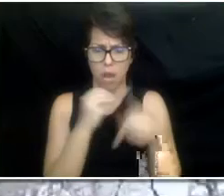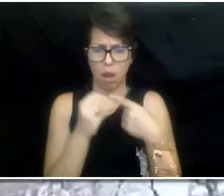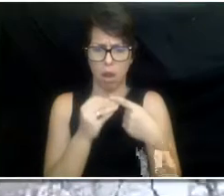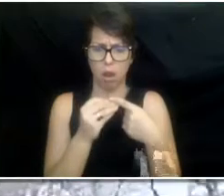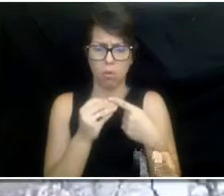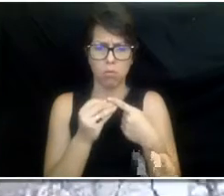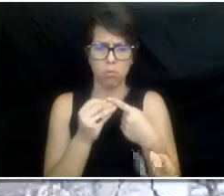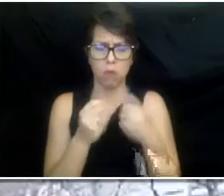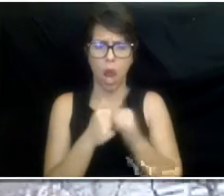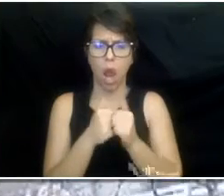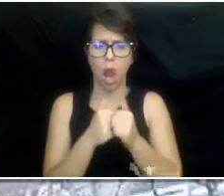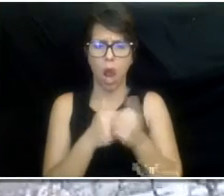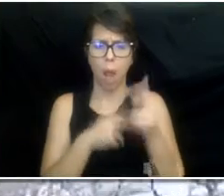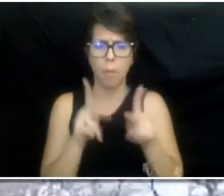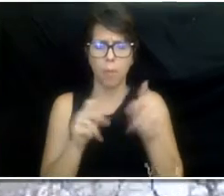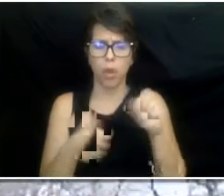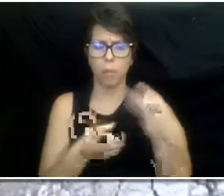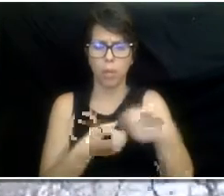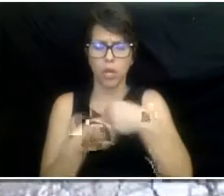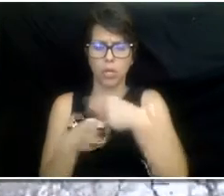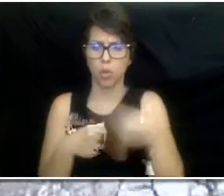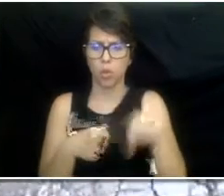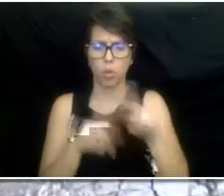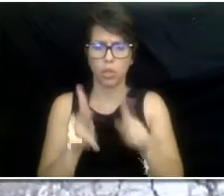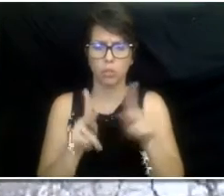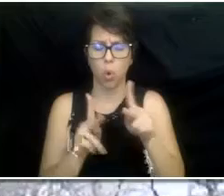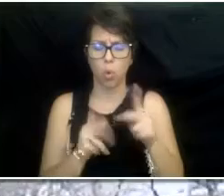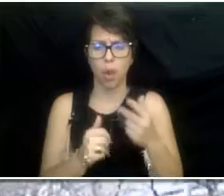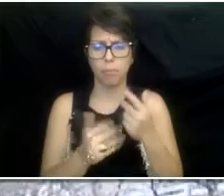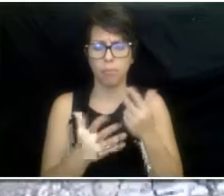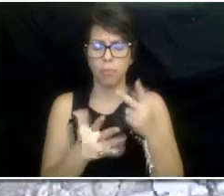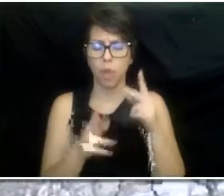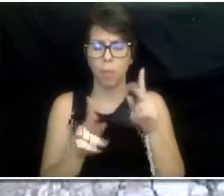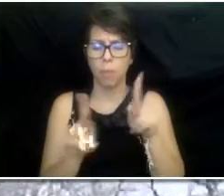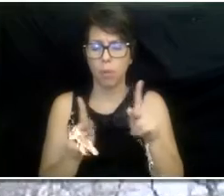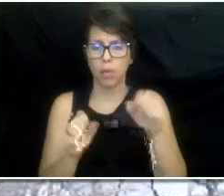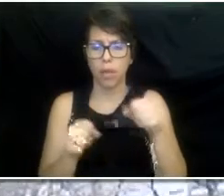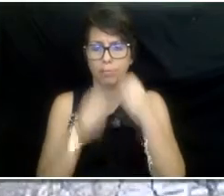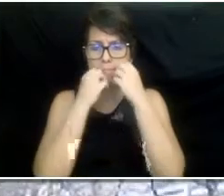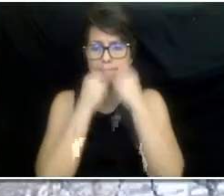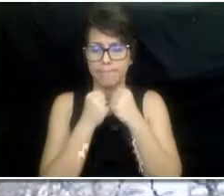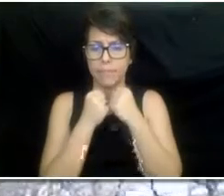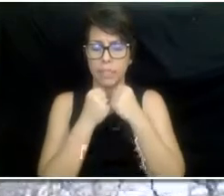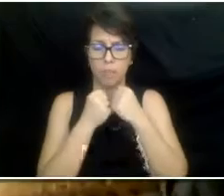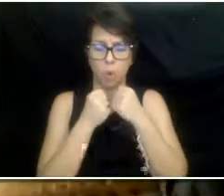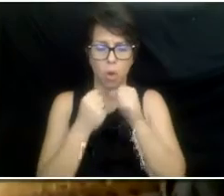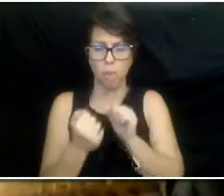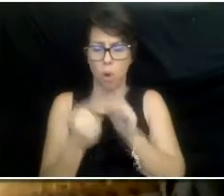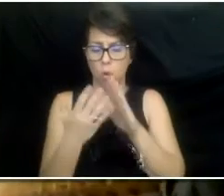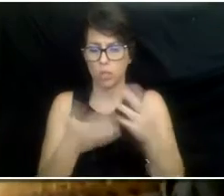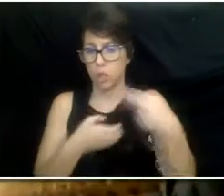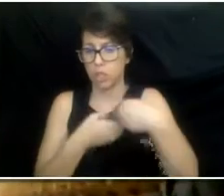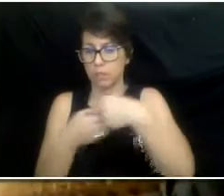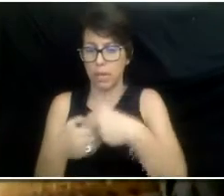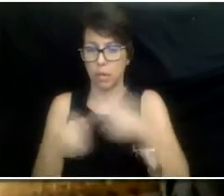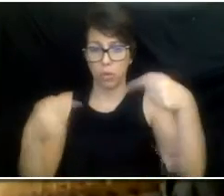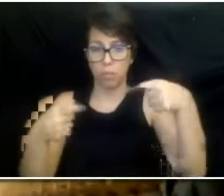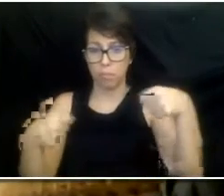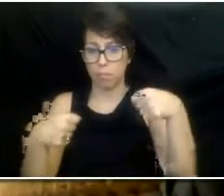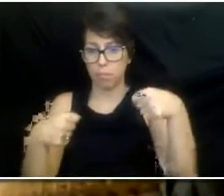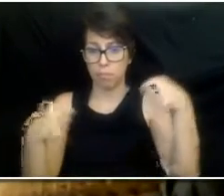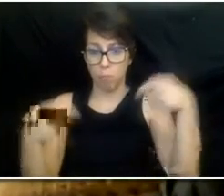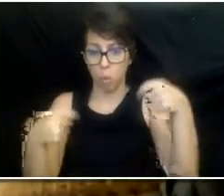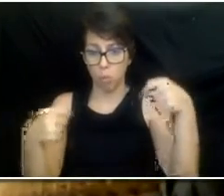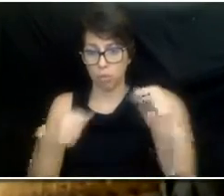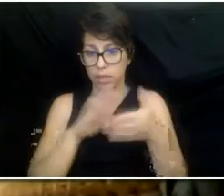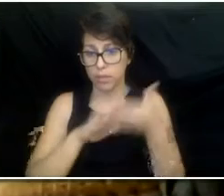would defer to mock J on that who handles the abusive partner intervention programs okay um we had passed